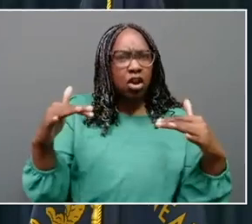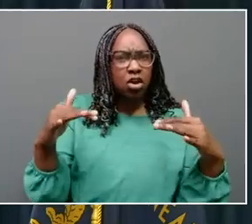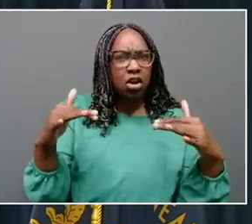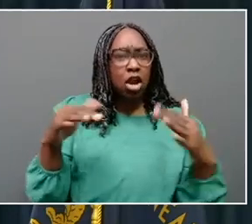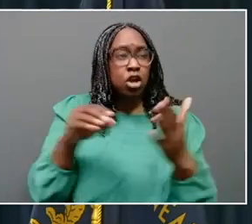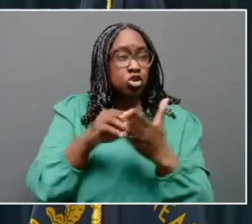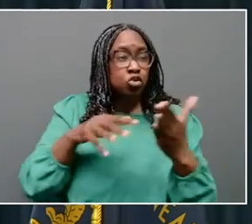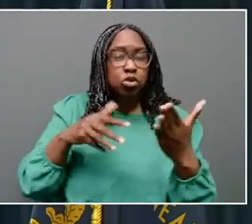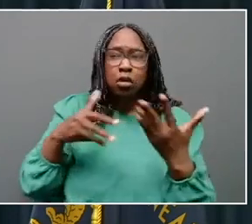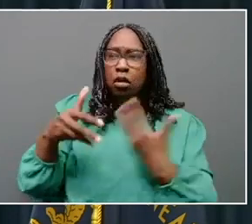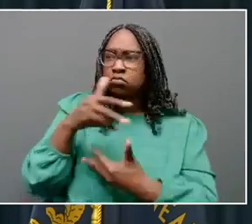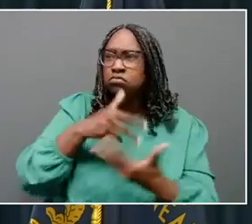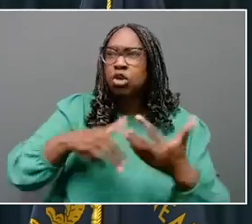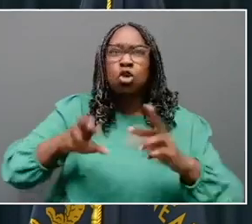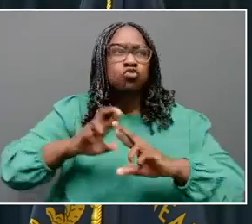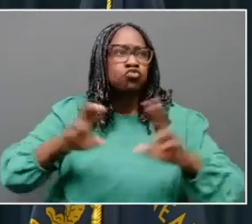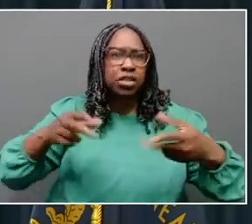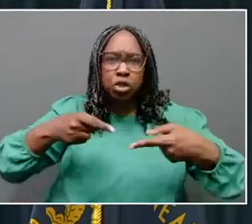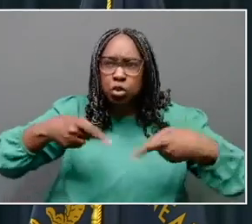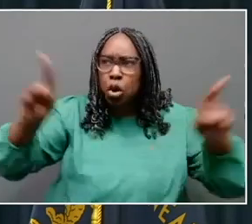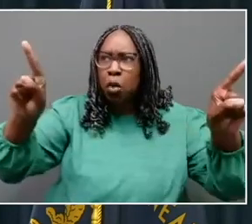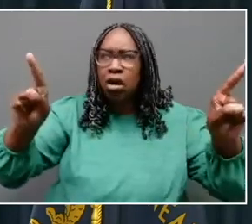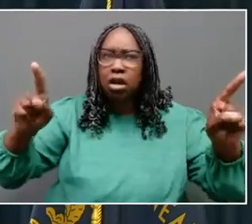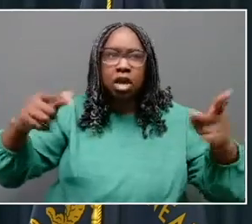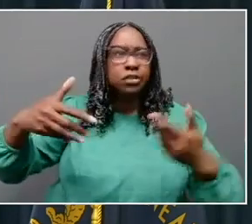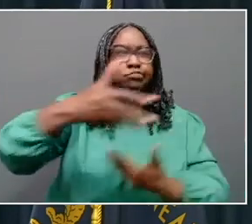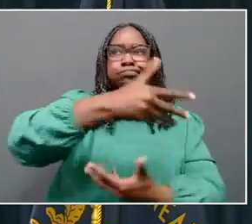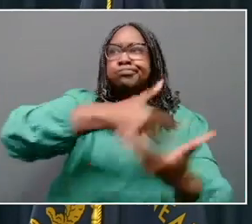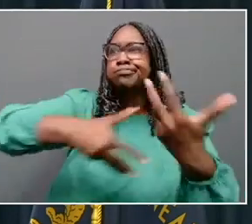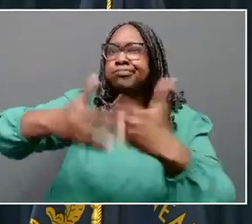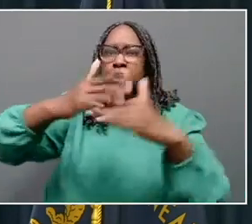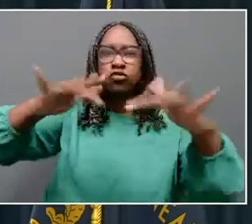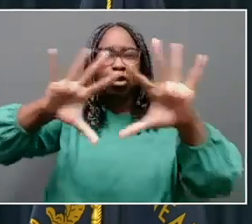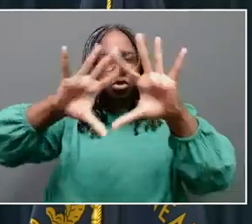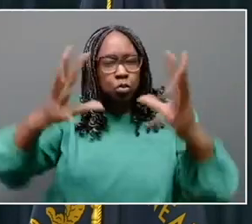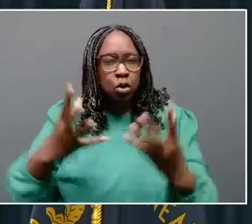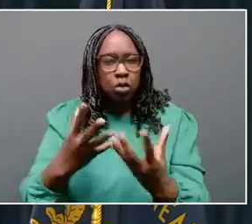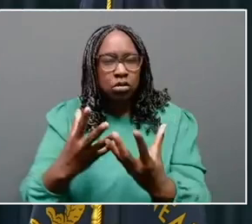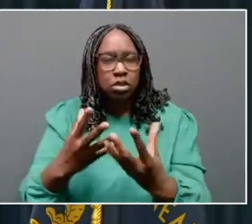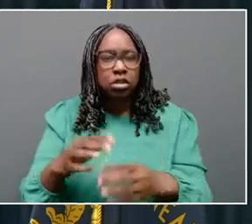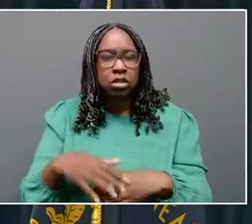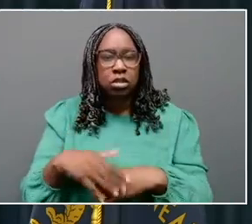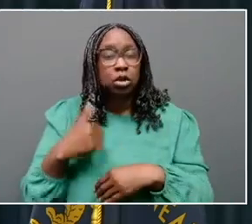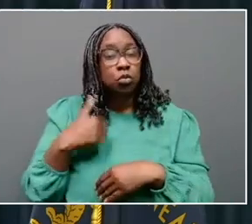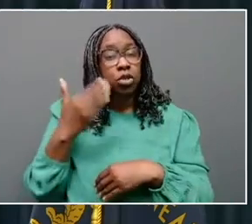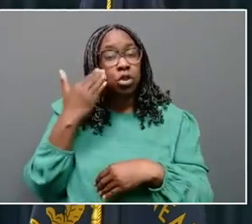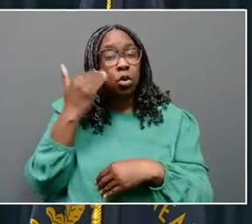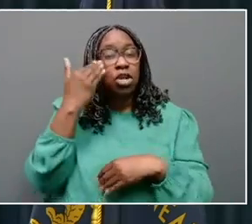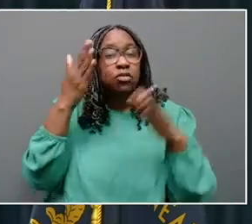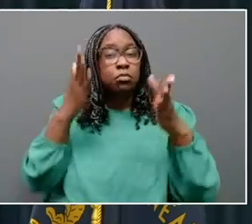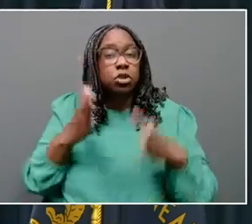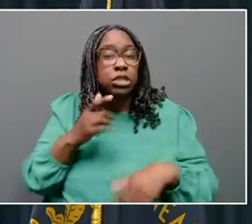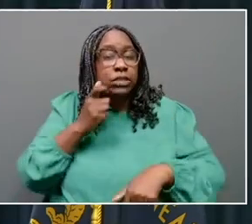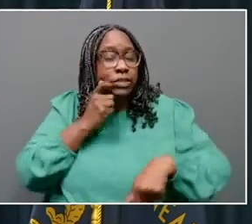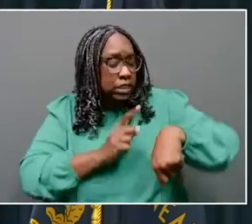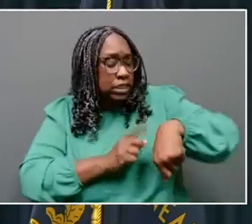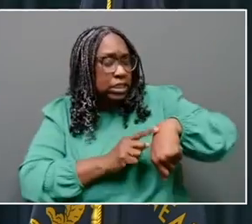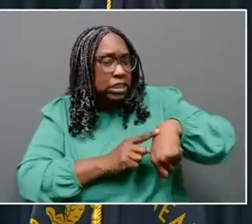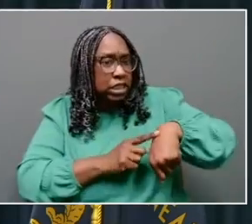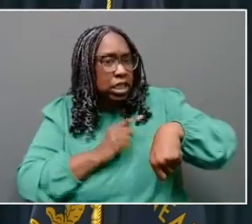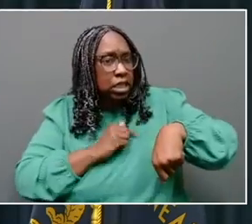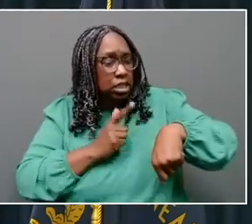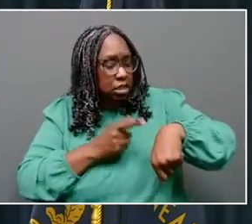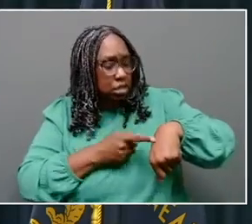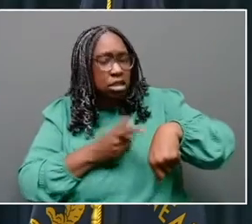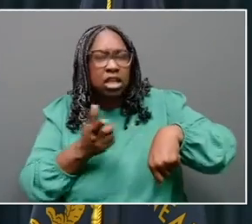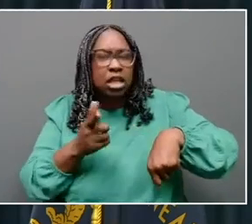we know that there have been historic barriers to opportunity based on the color of an individual's skin. And education is one way, maybe the most